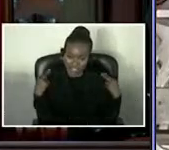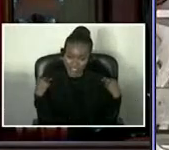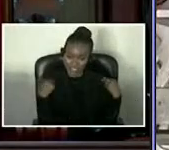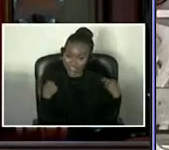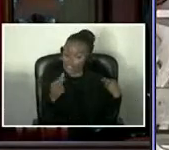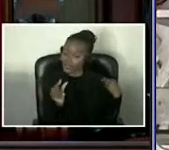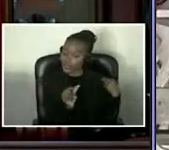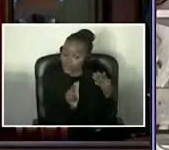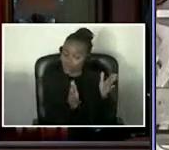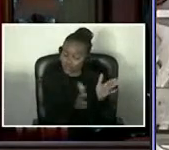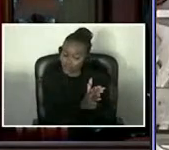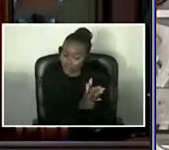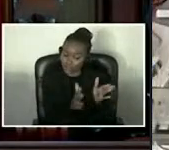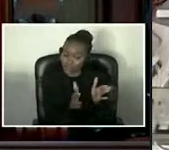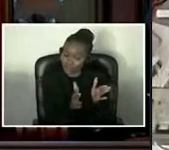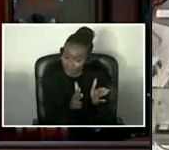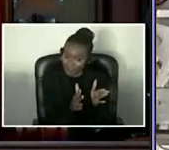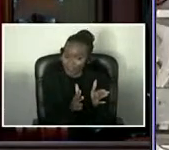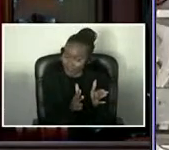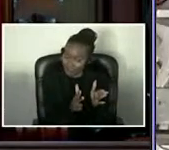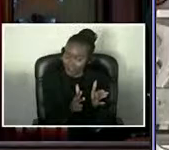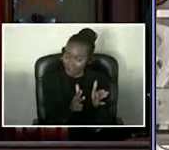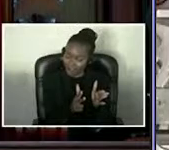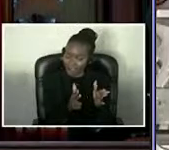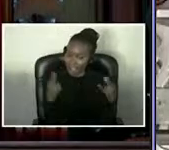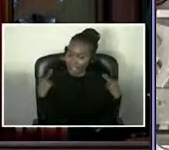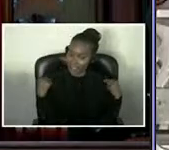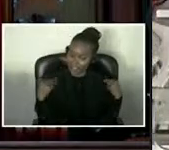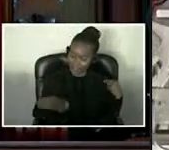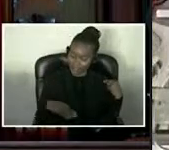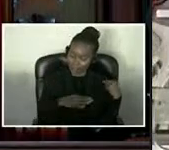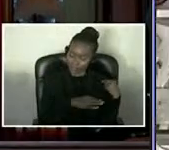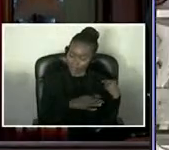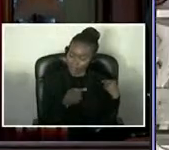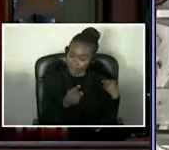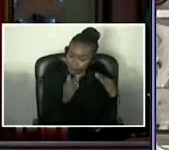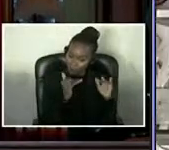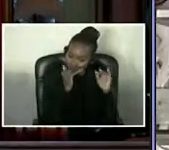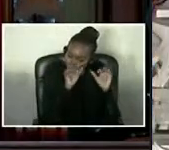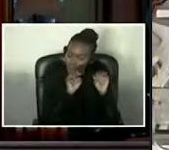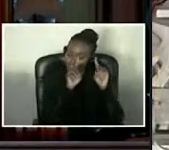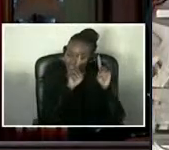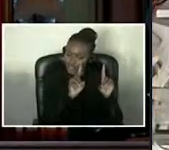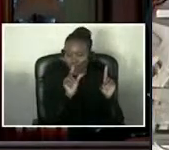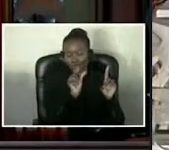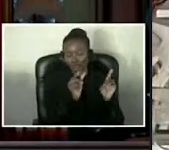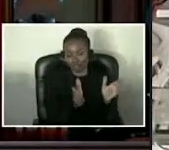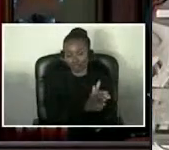the nursing council on higher education and